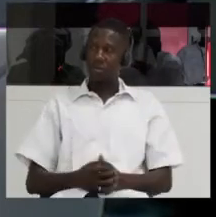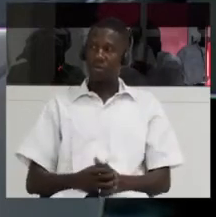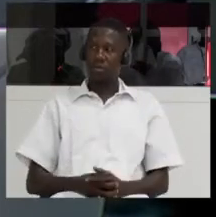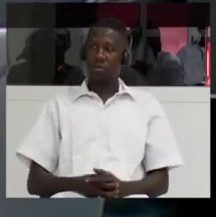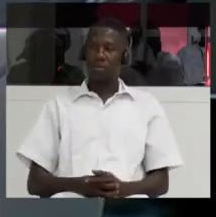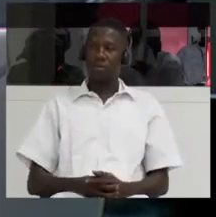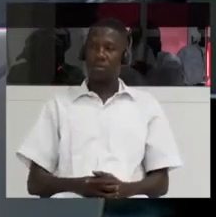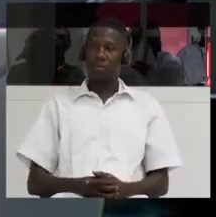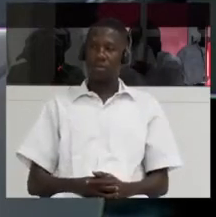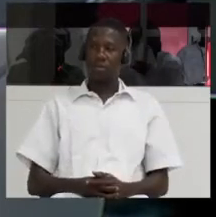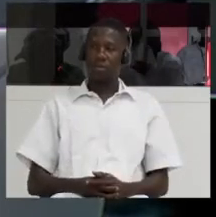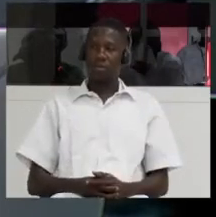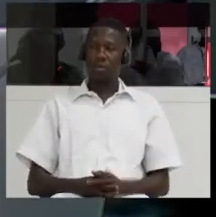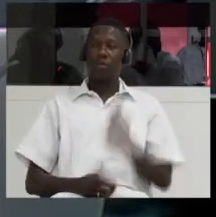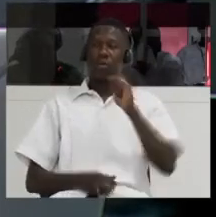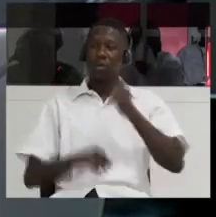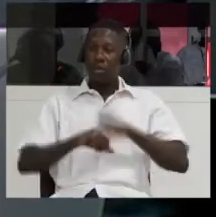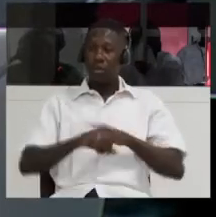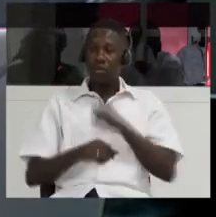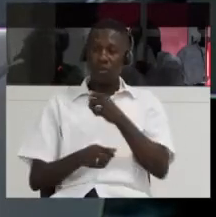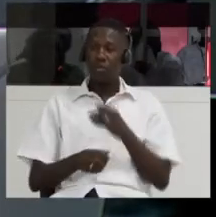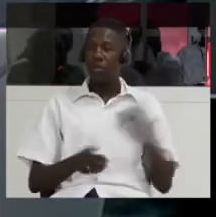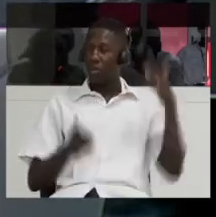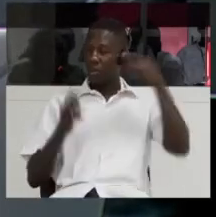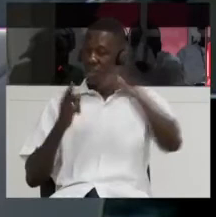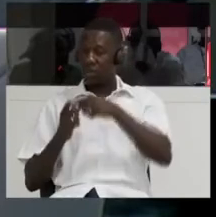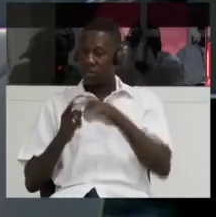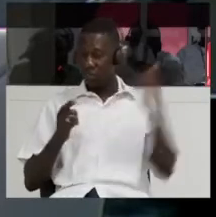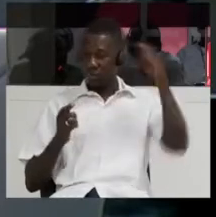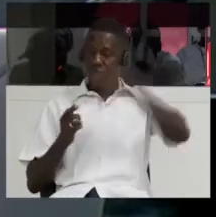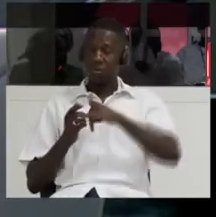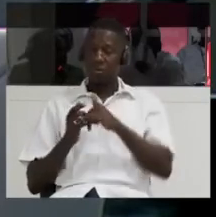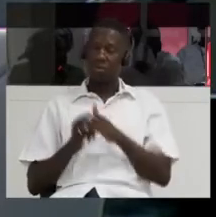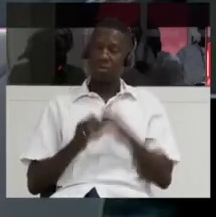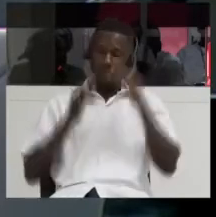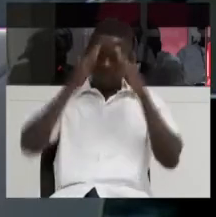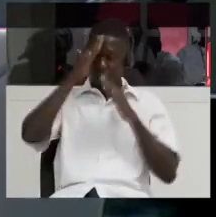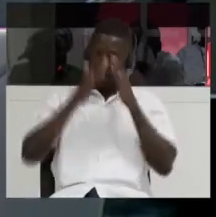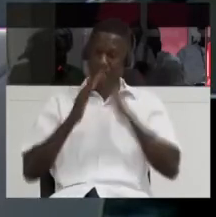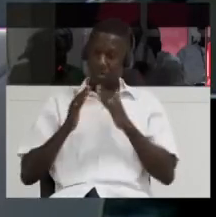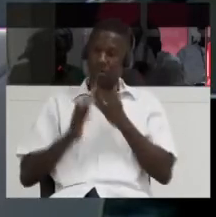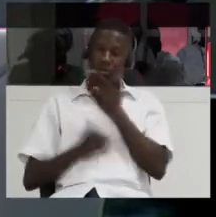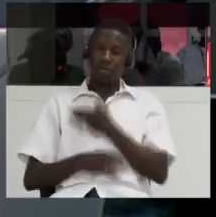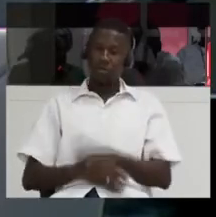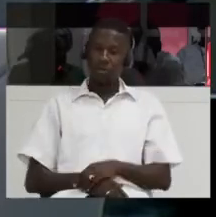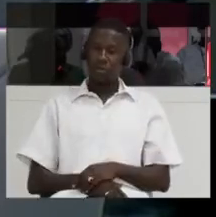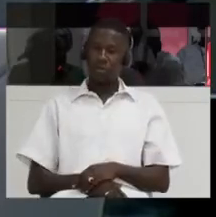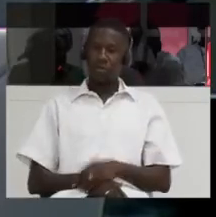What time did you arrive at the barracks? This will be maybe shortly after midnight.